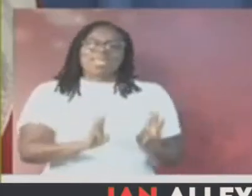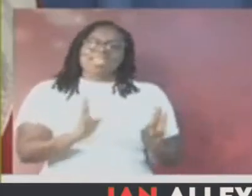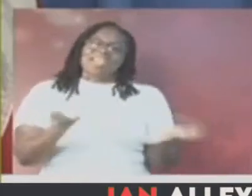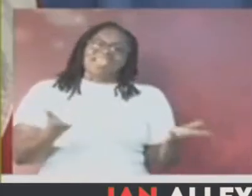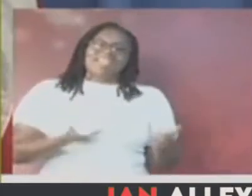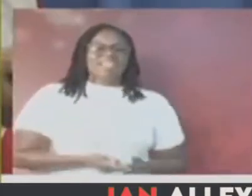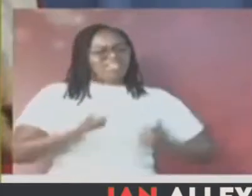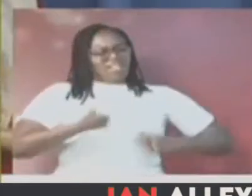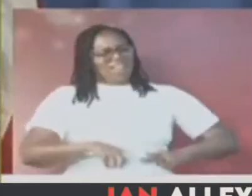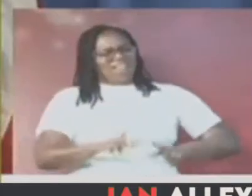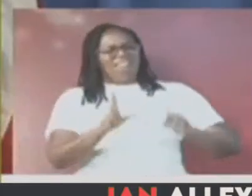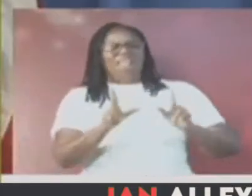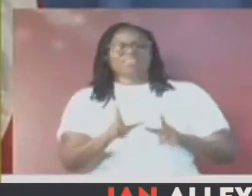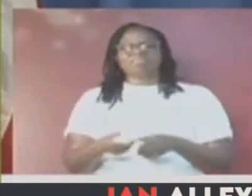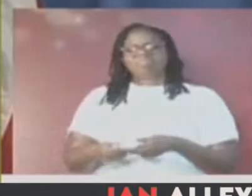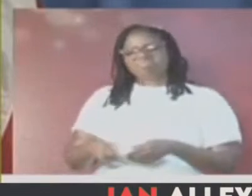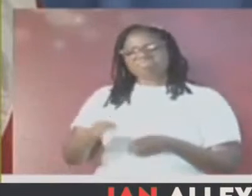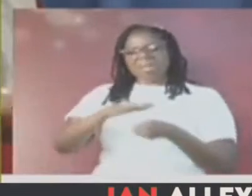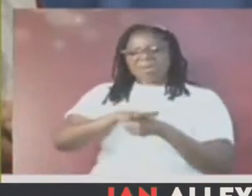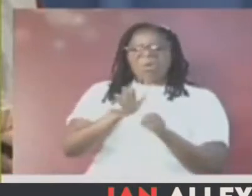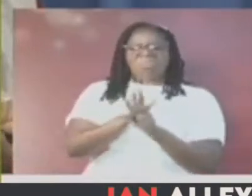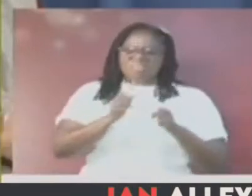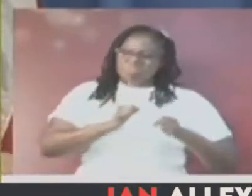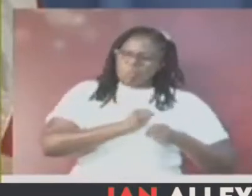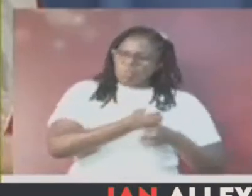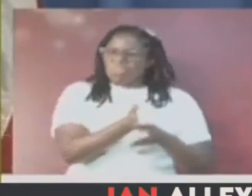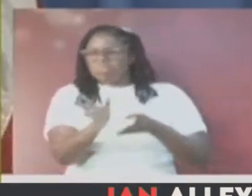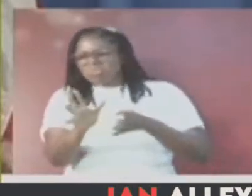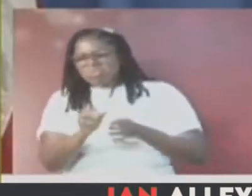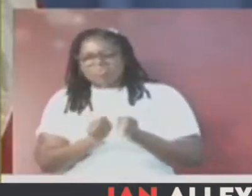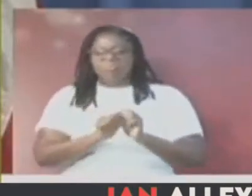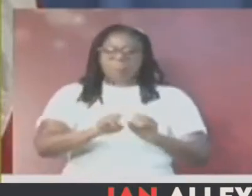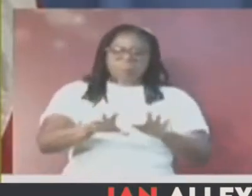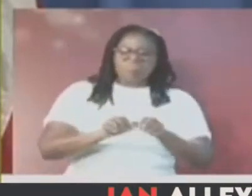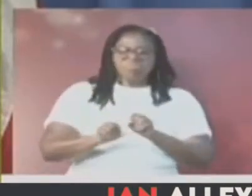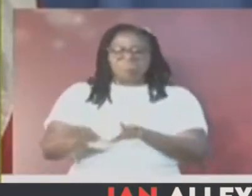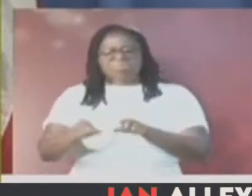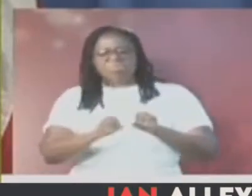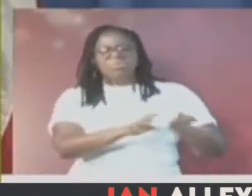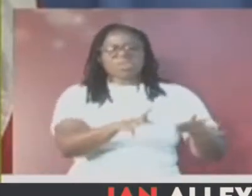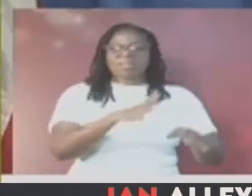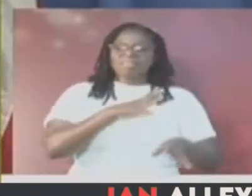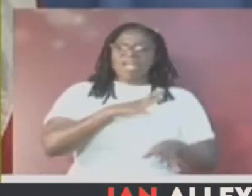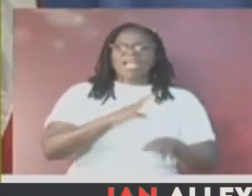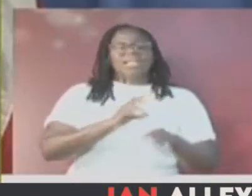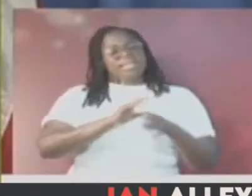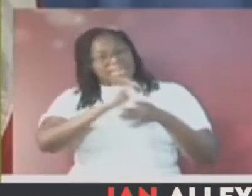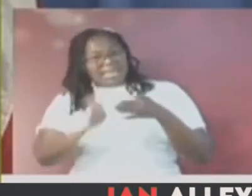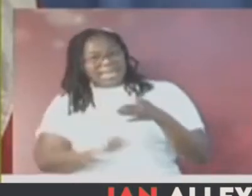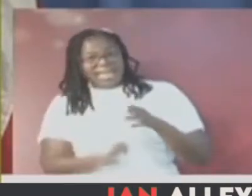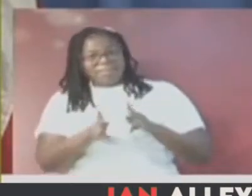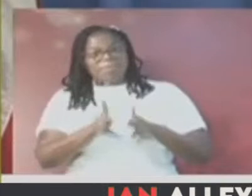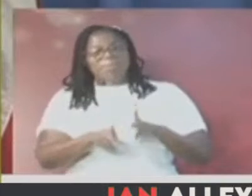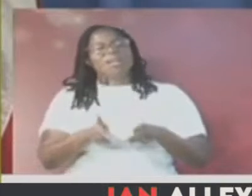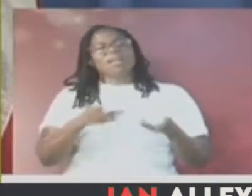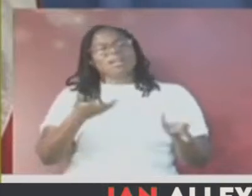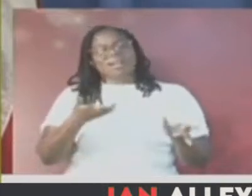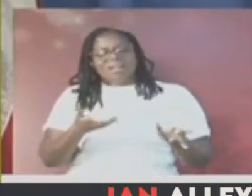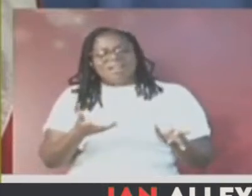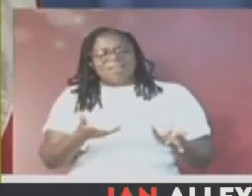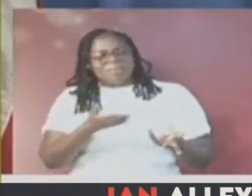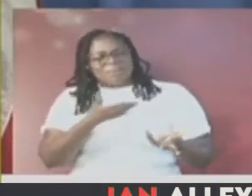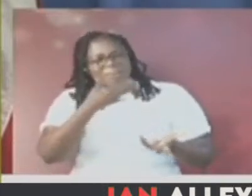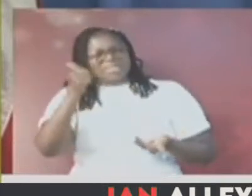let the virus go through. A few are going to die. But the bottom line is better. So the bottom line is he ended up in the hospital within a hair's